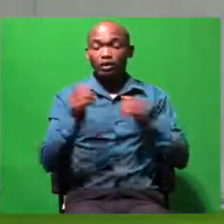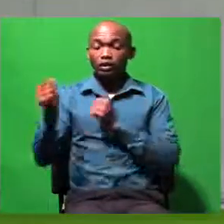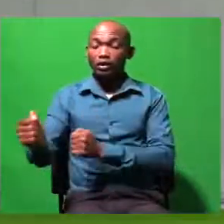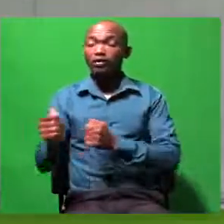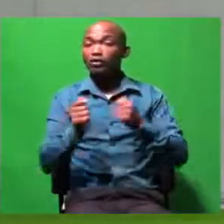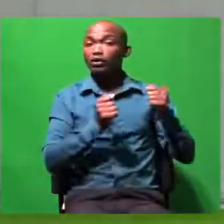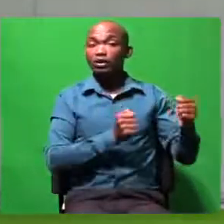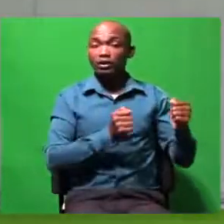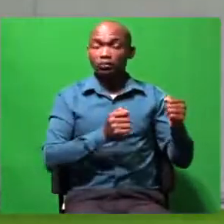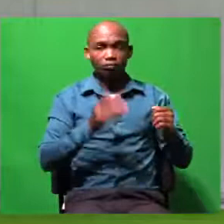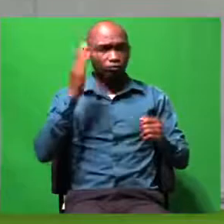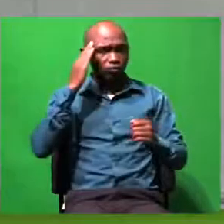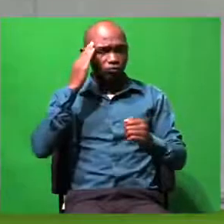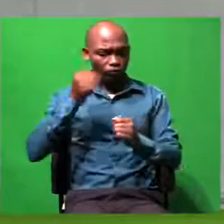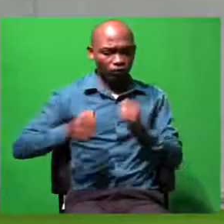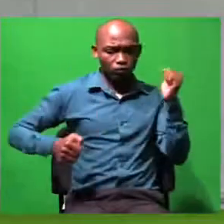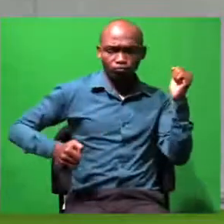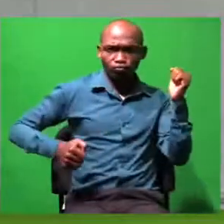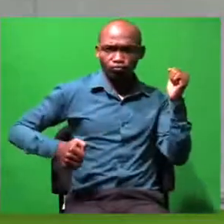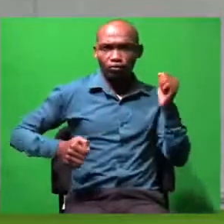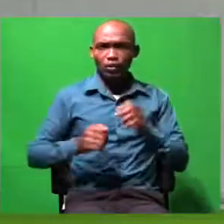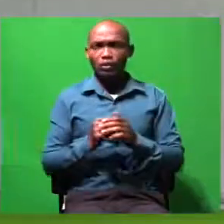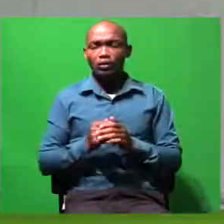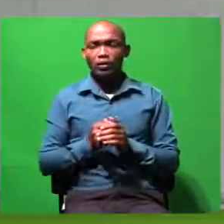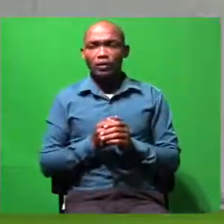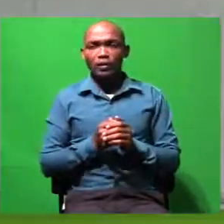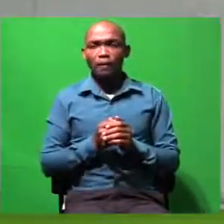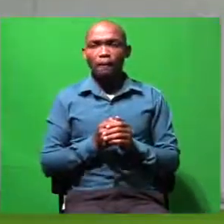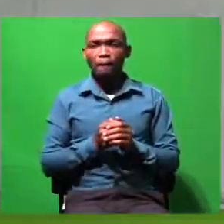refugees. You know refugees?